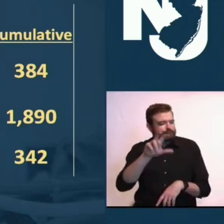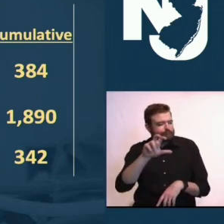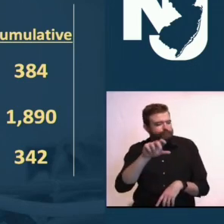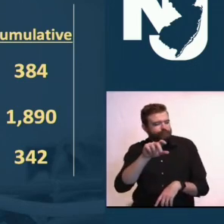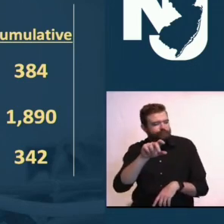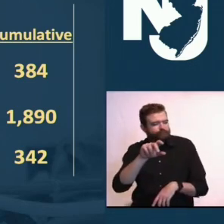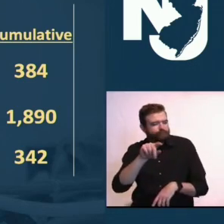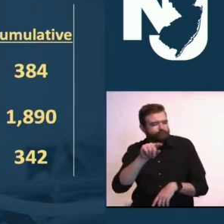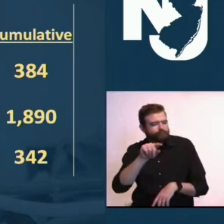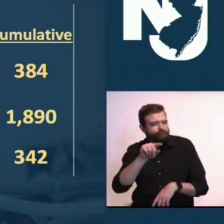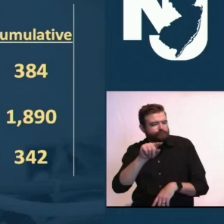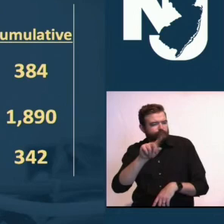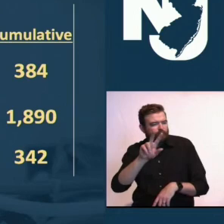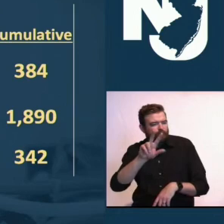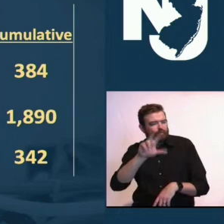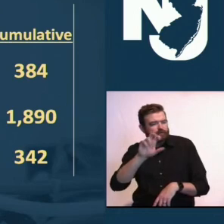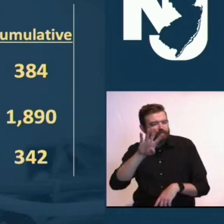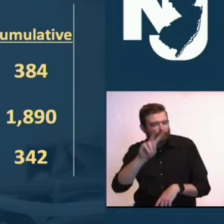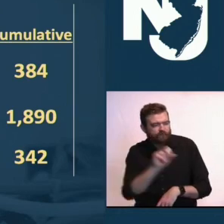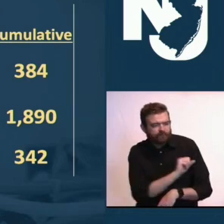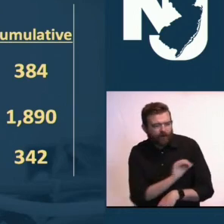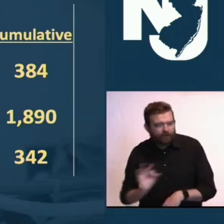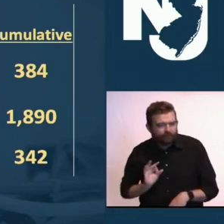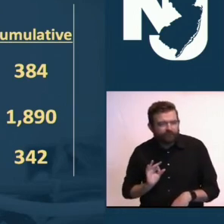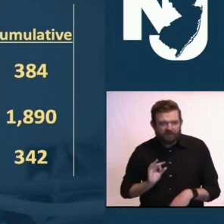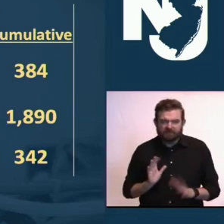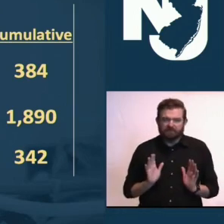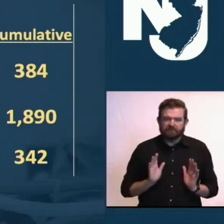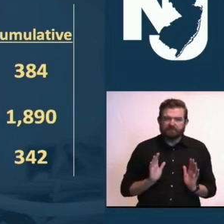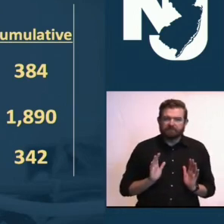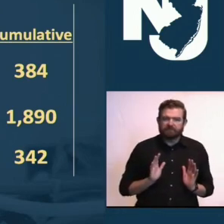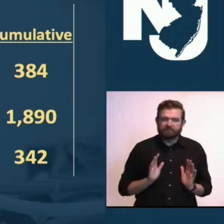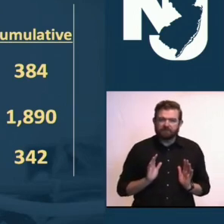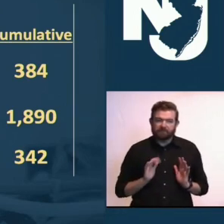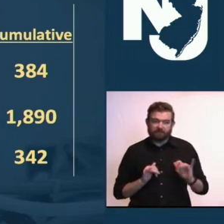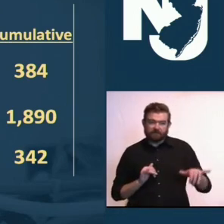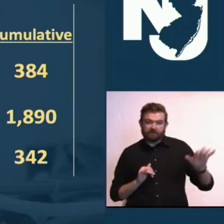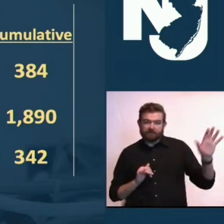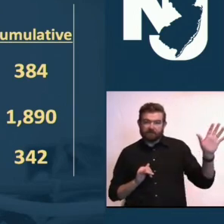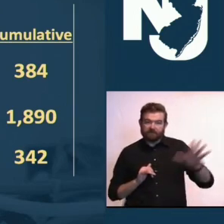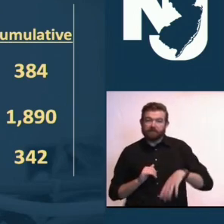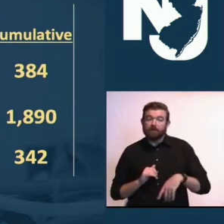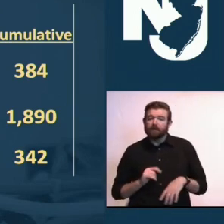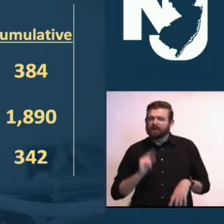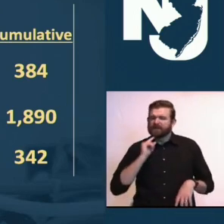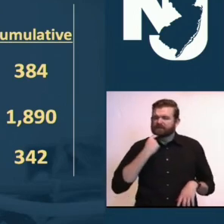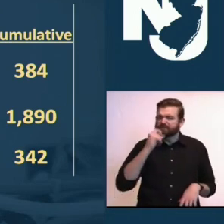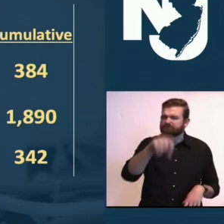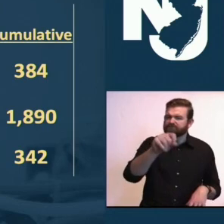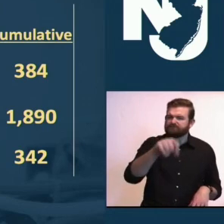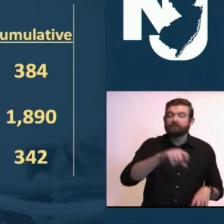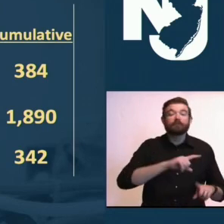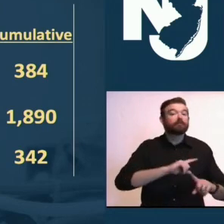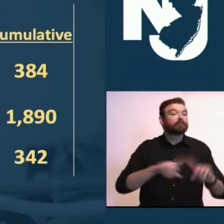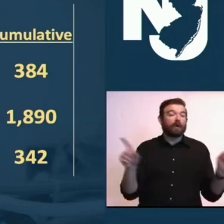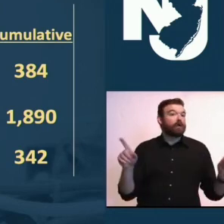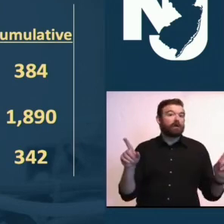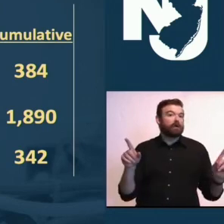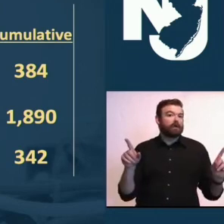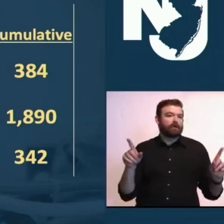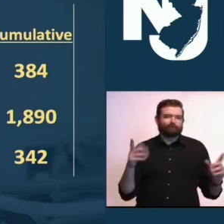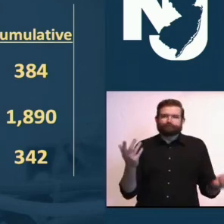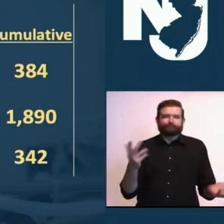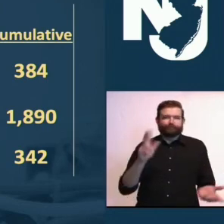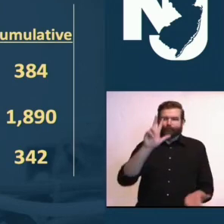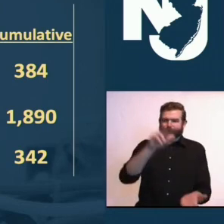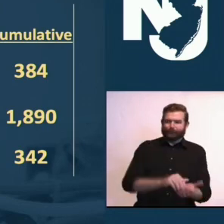outbreaks and each and every one of these infections deadly seriously, but given that we have a total of 3,500 schools across the state serving more